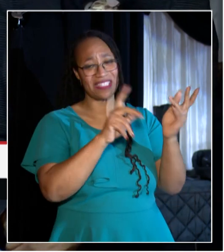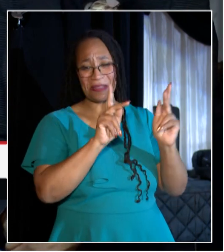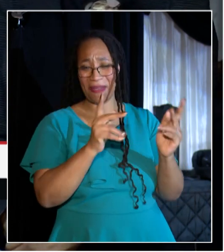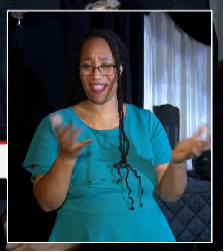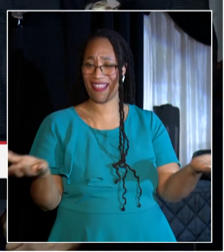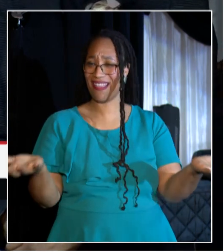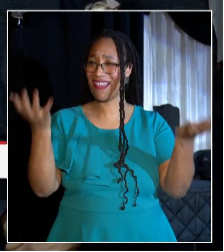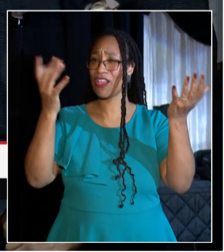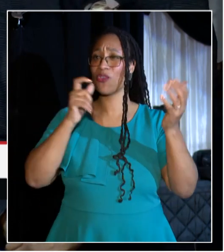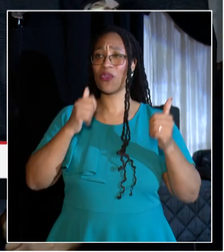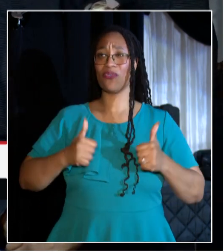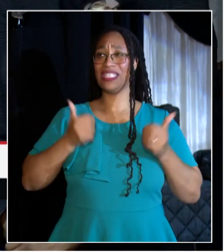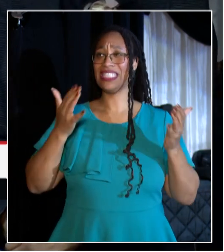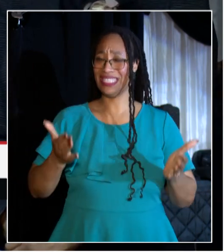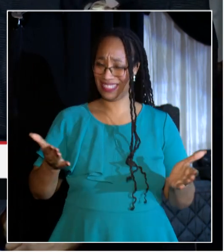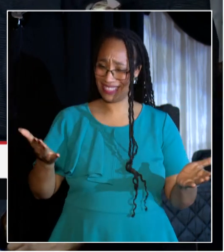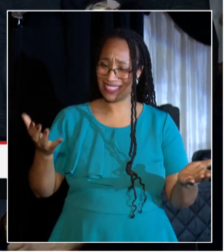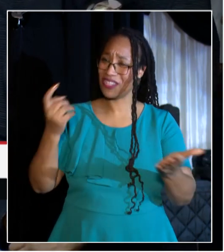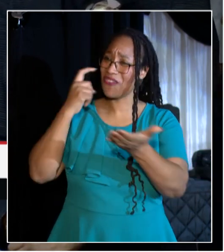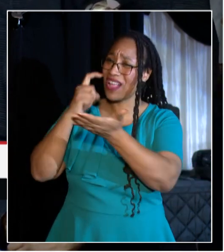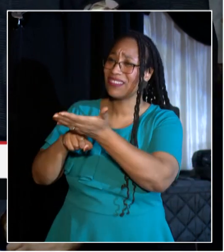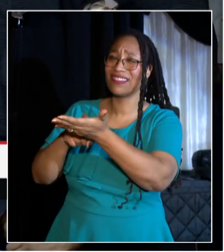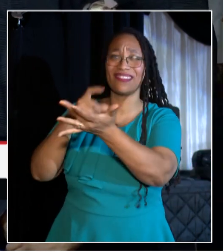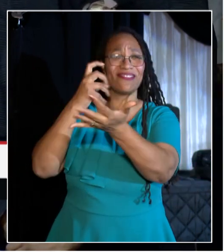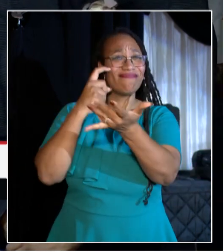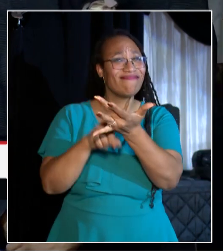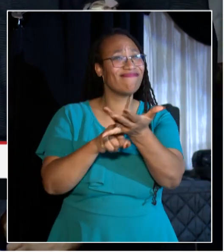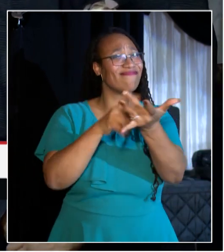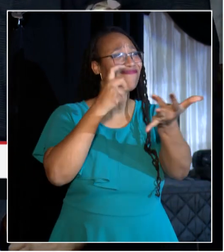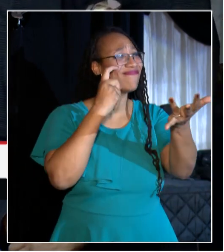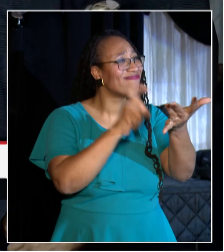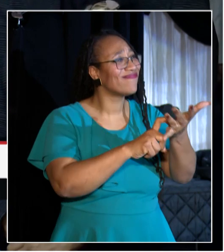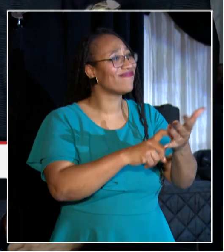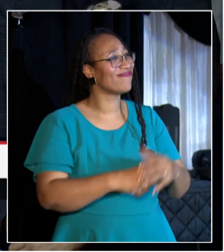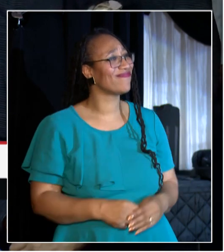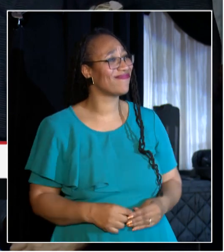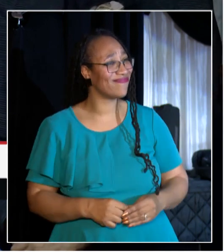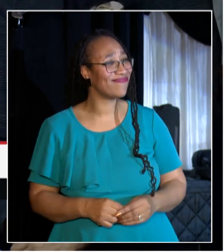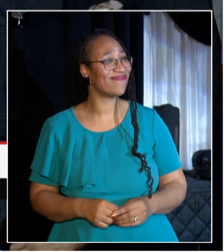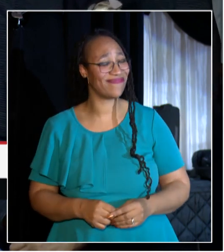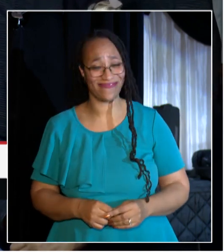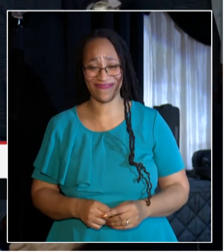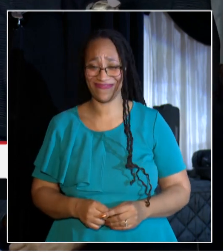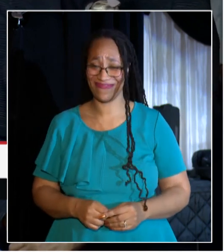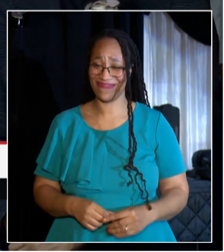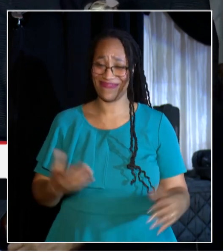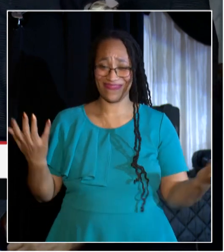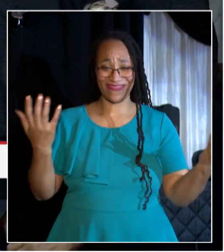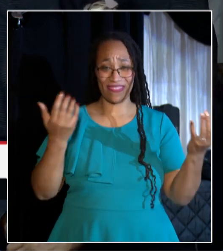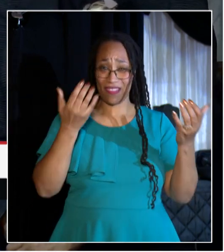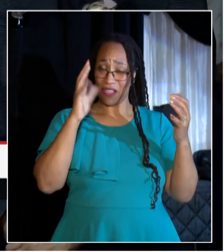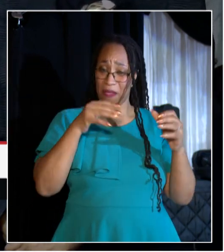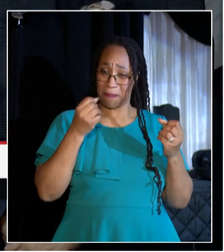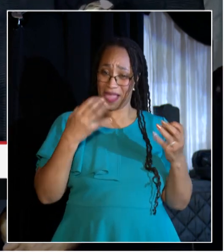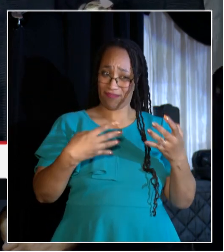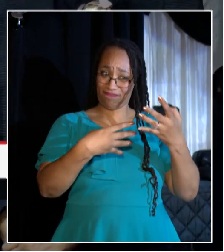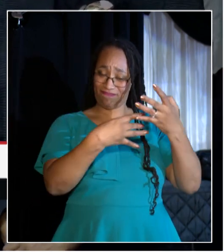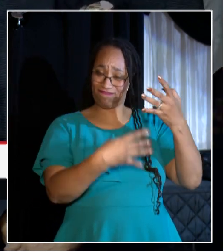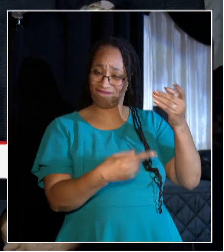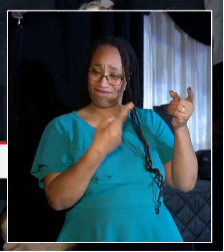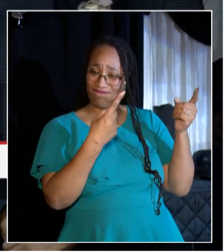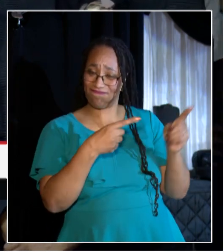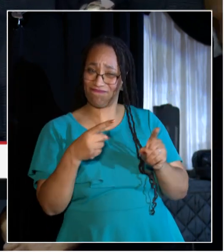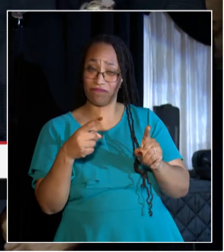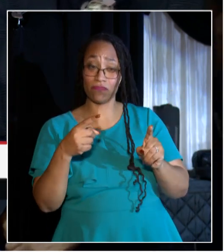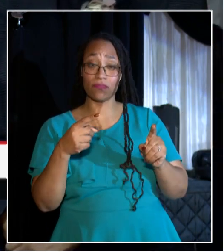the OCTFME, there's a part of it that's media too. We got something else going on. It's called Don't Forget. And what we're not going to let anyone do